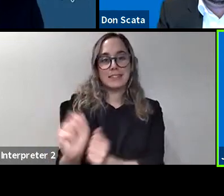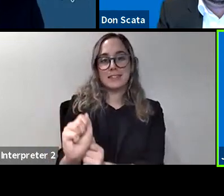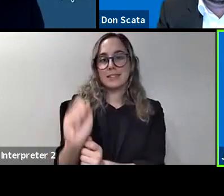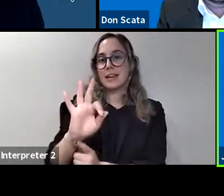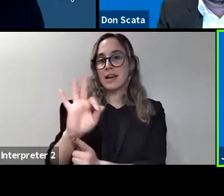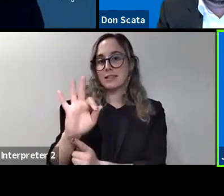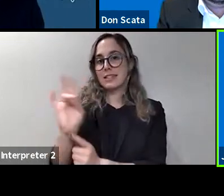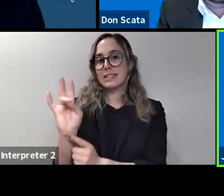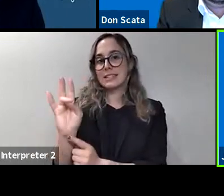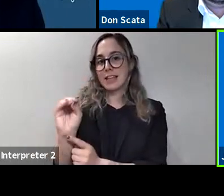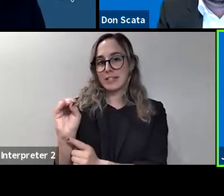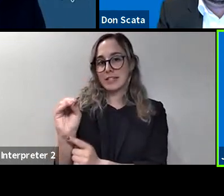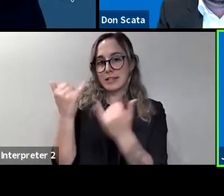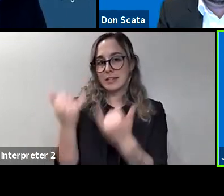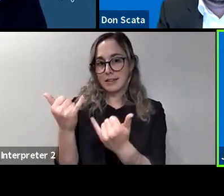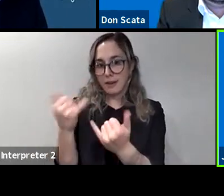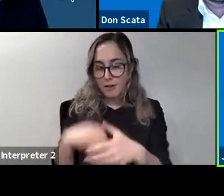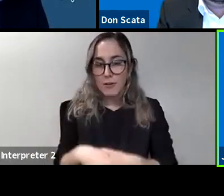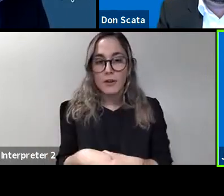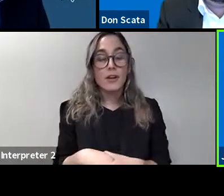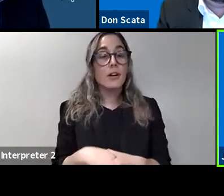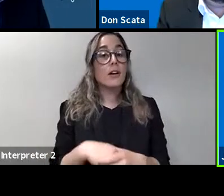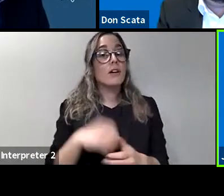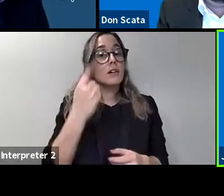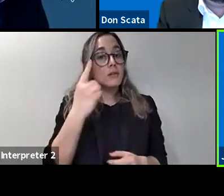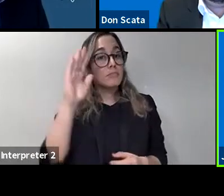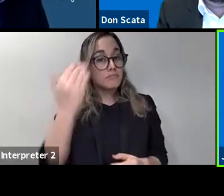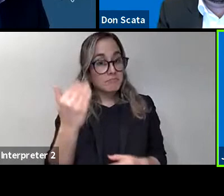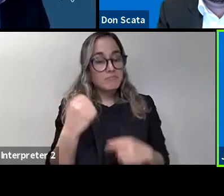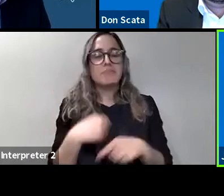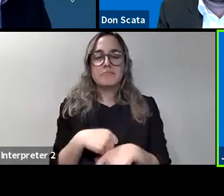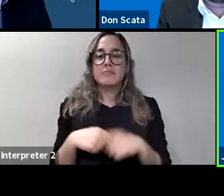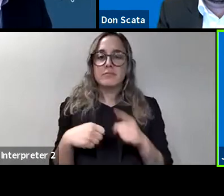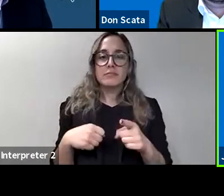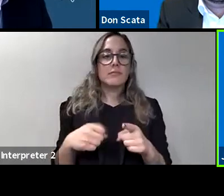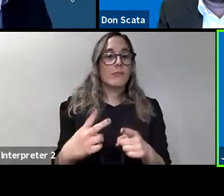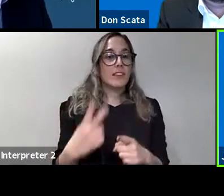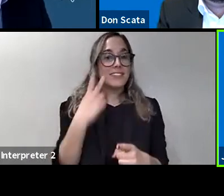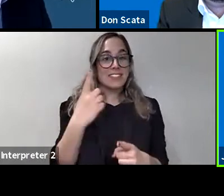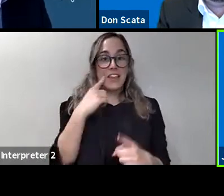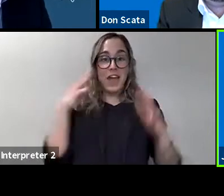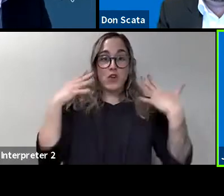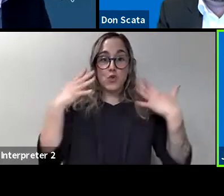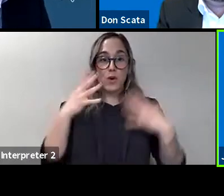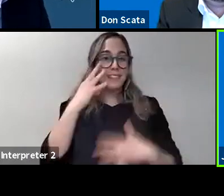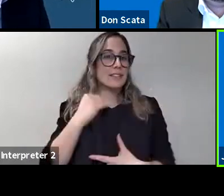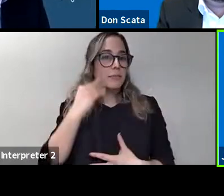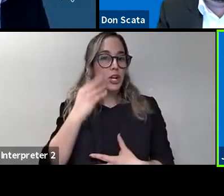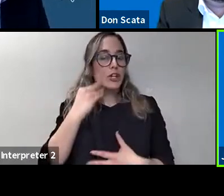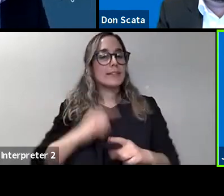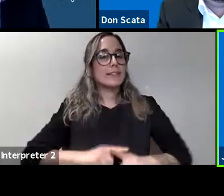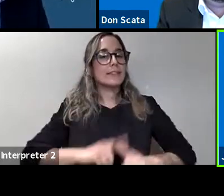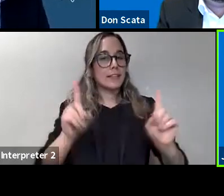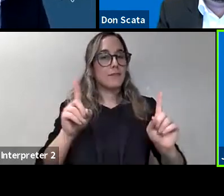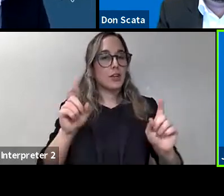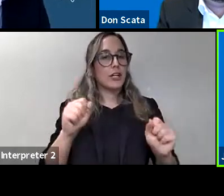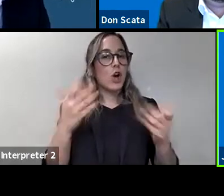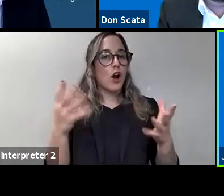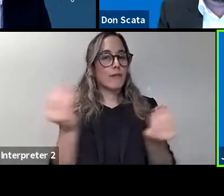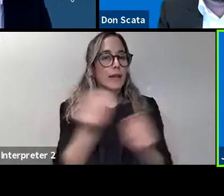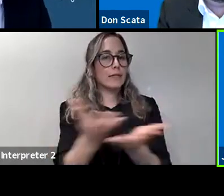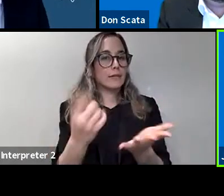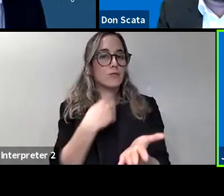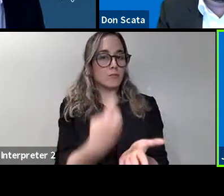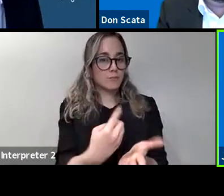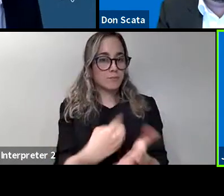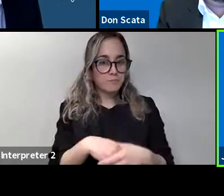now. However, as I noted at the outset, the noise experience is different. And this is